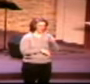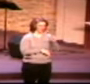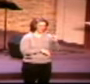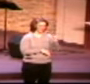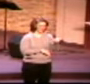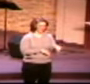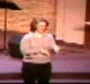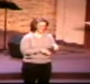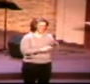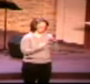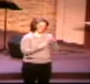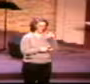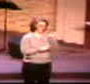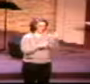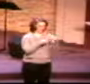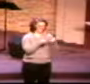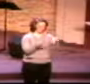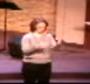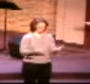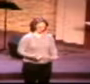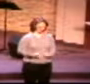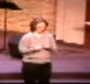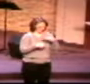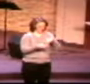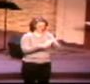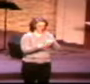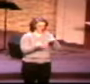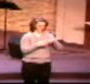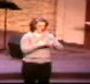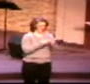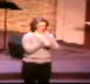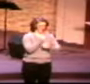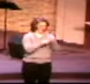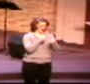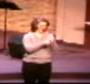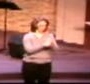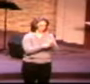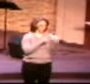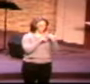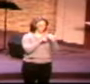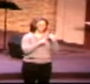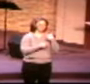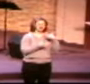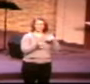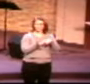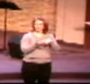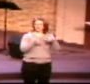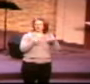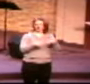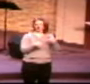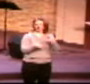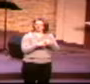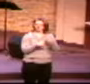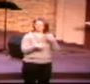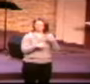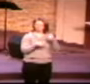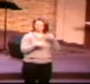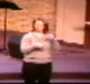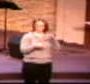up with one word that she wants to live into at the first of every year. It reminds me of this character from the movie City